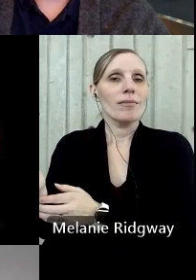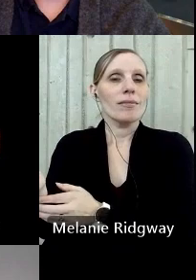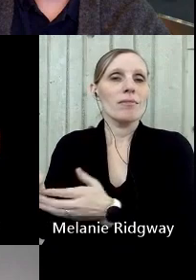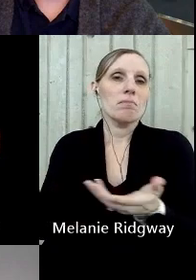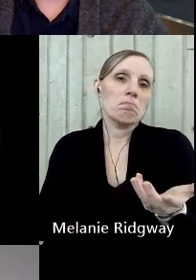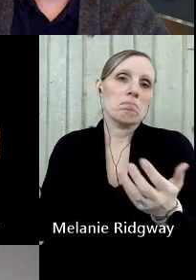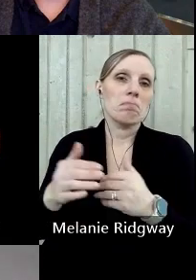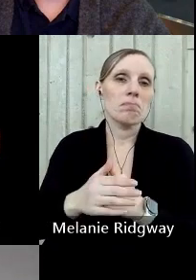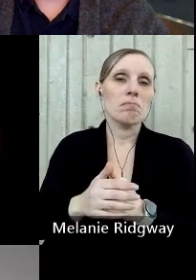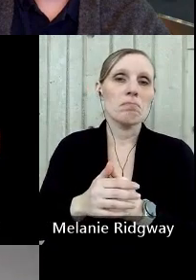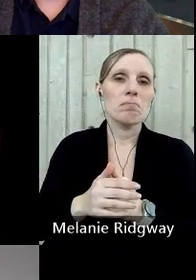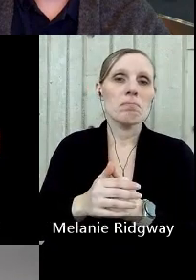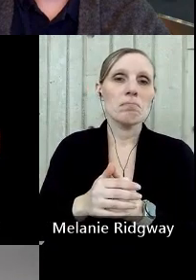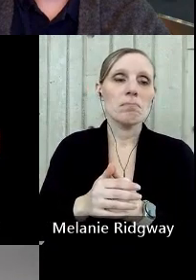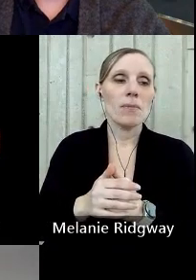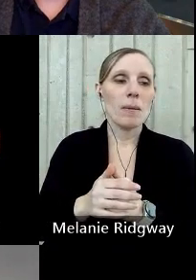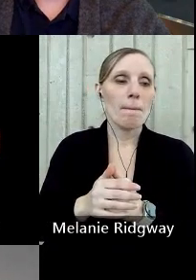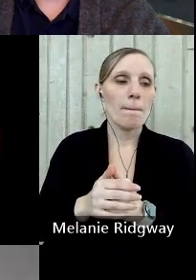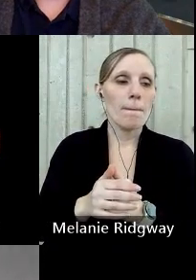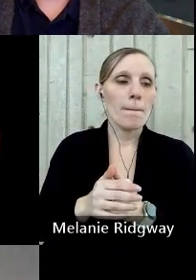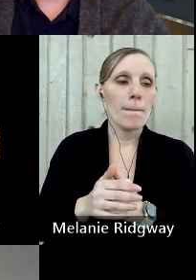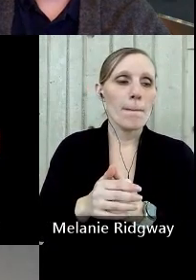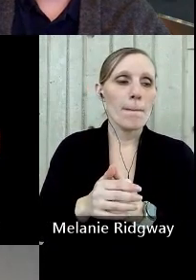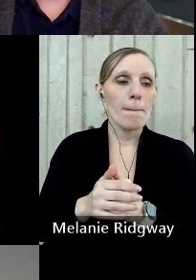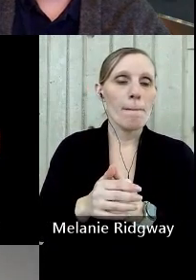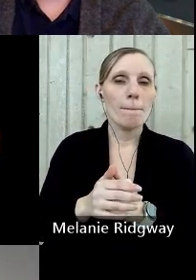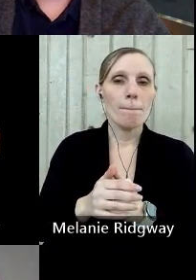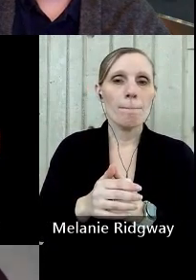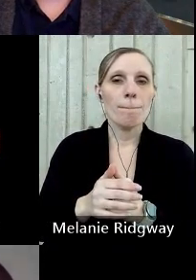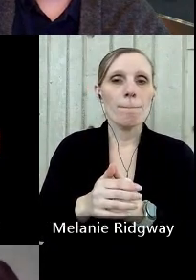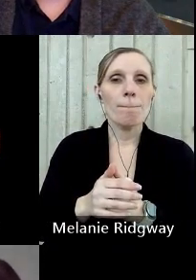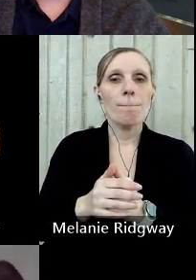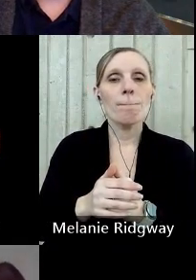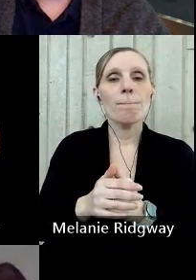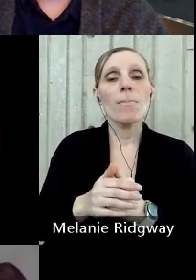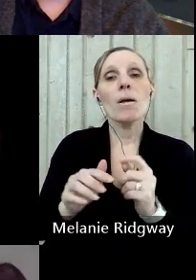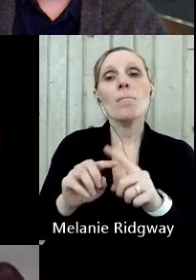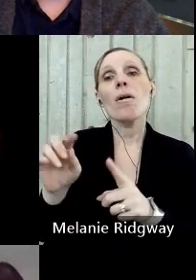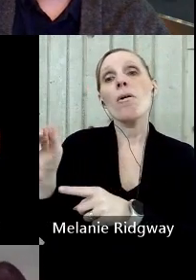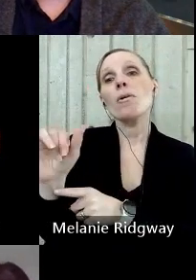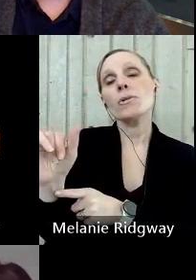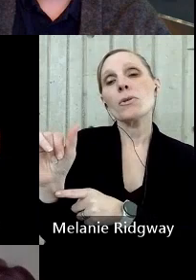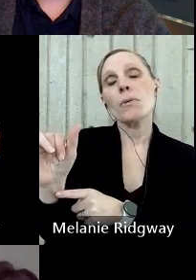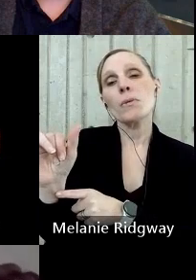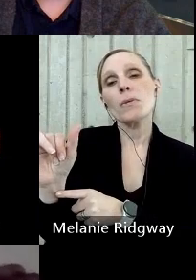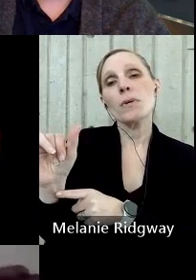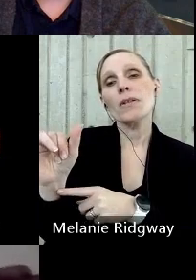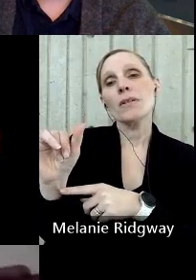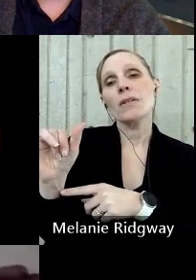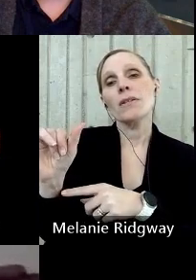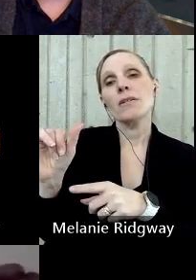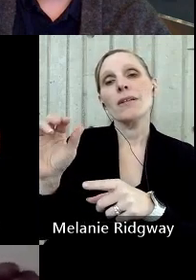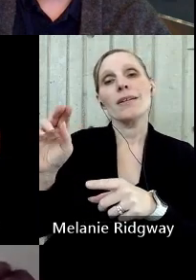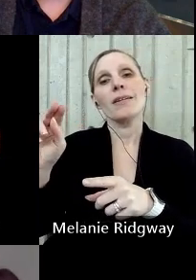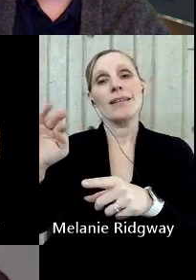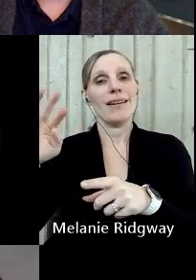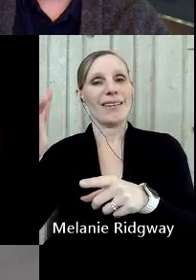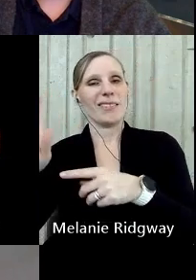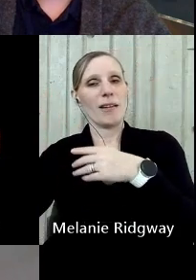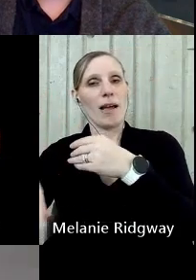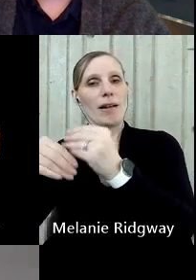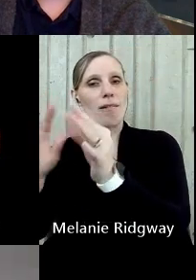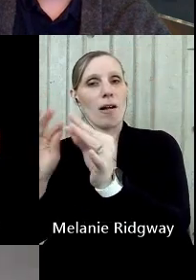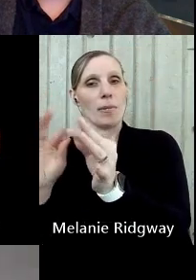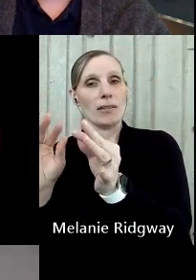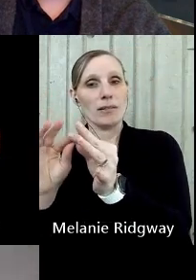opportunity. But at the same time, just to add to what Sarah said, is when an employer comes to us and gives us the job and says